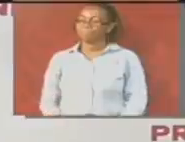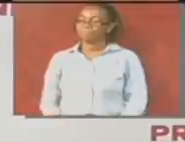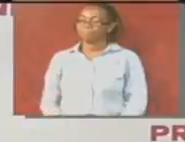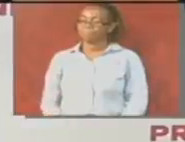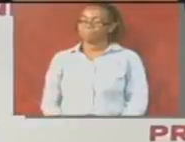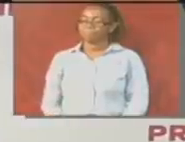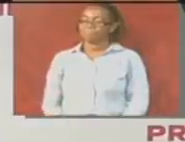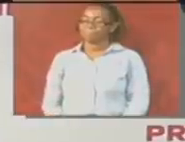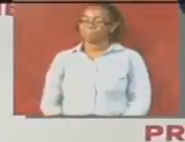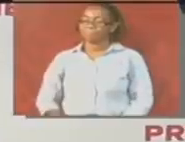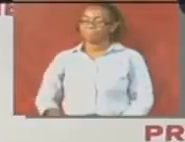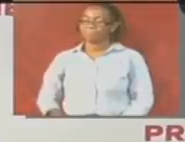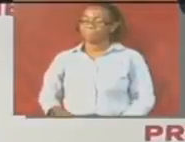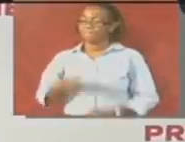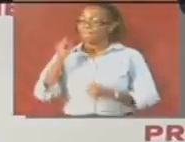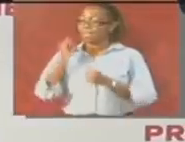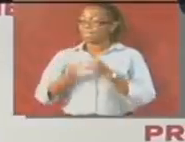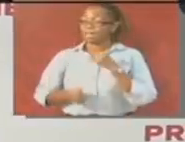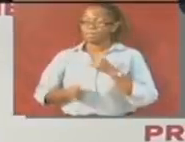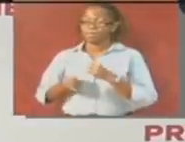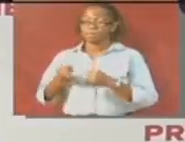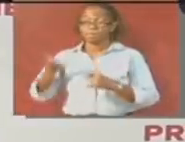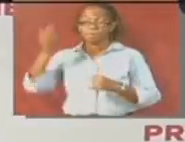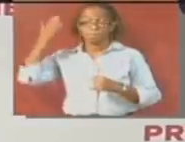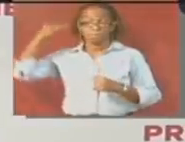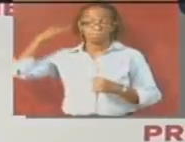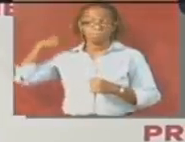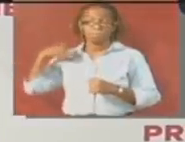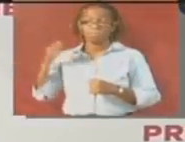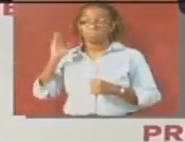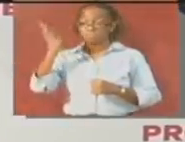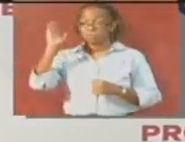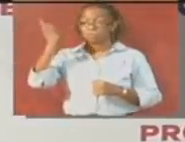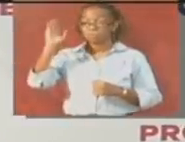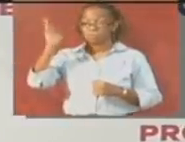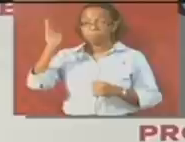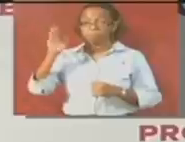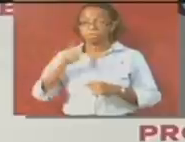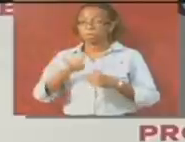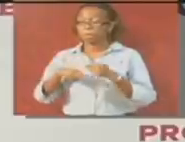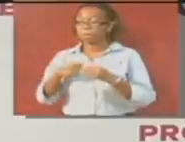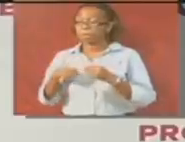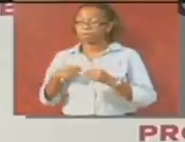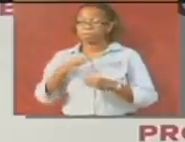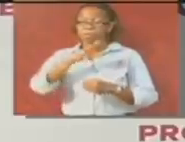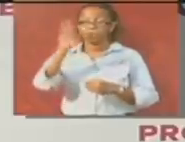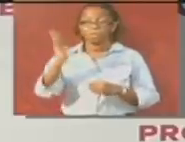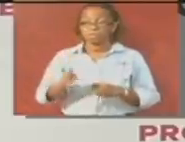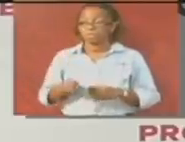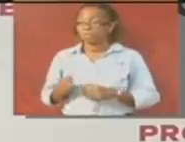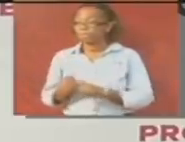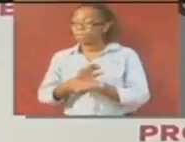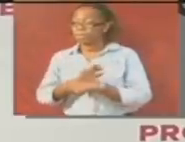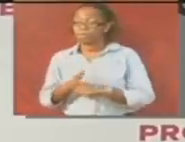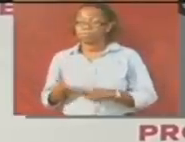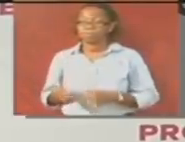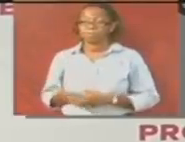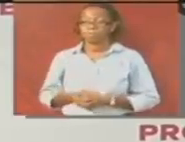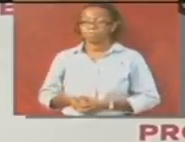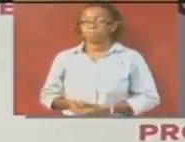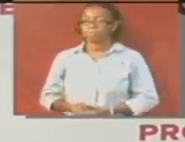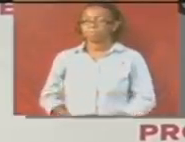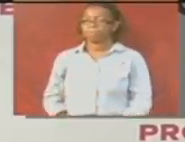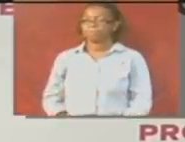on the P1 variant, additional cases had been located or identified